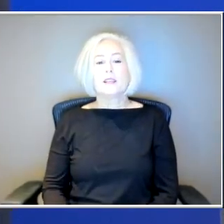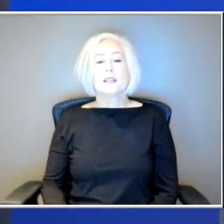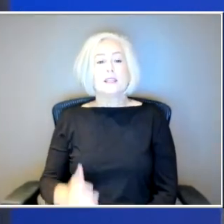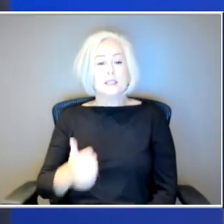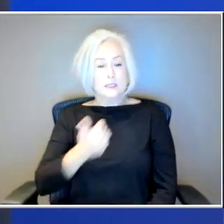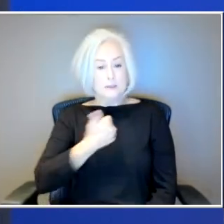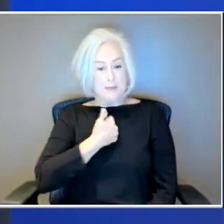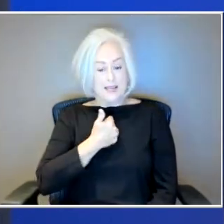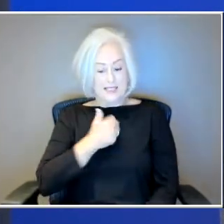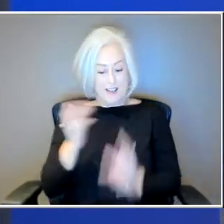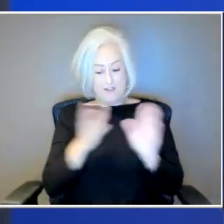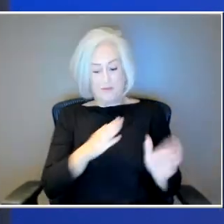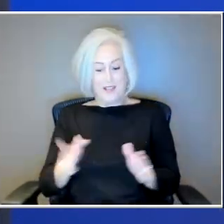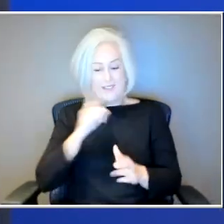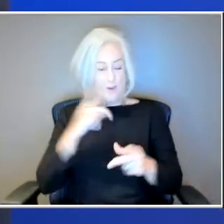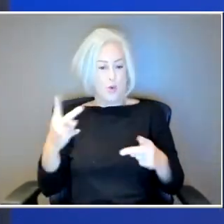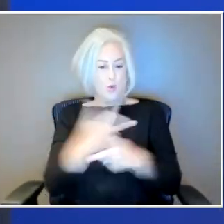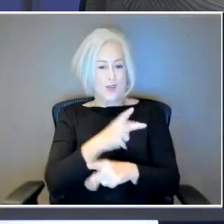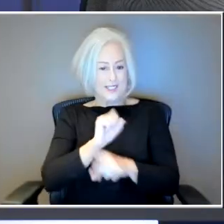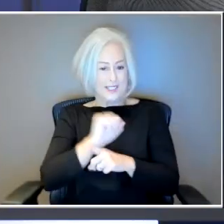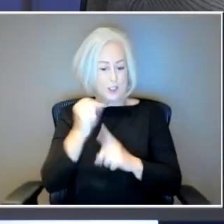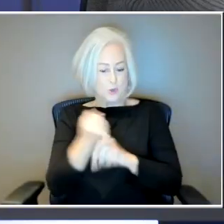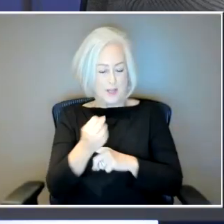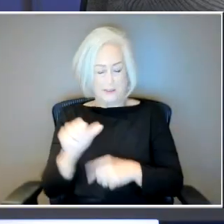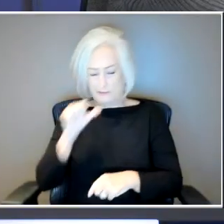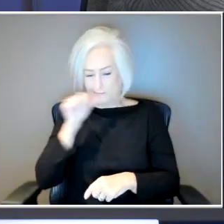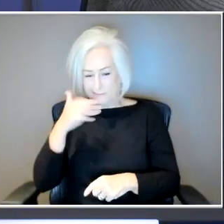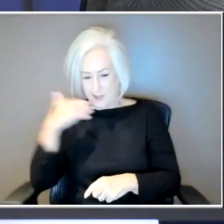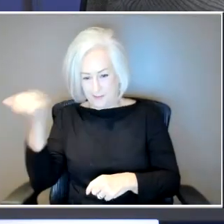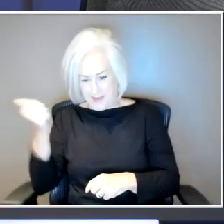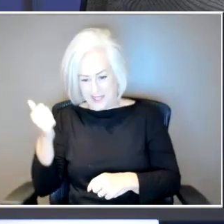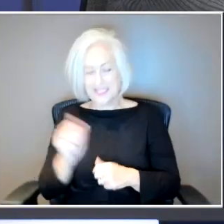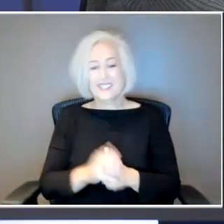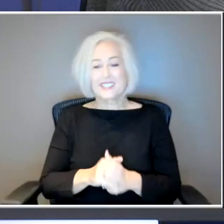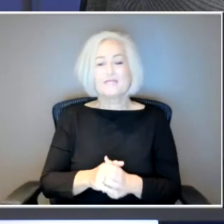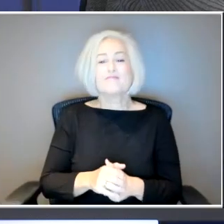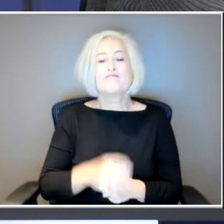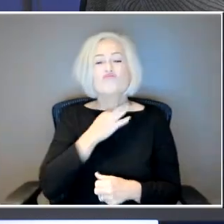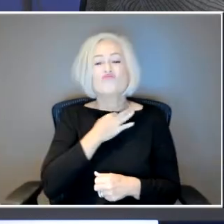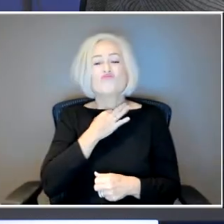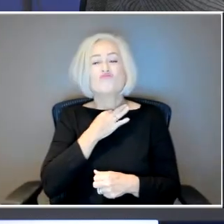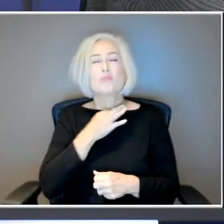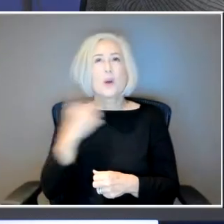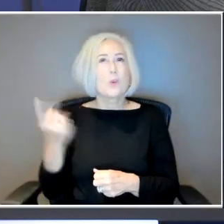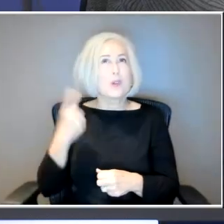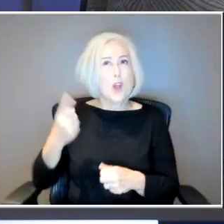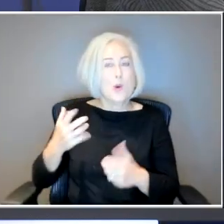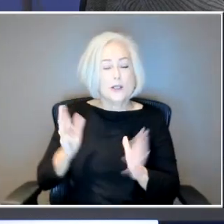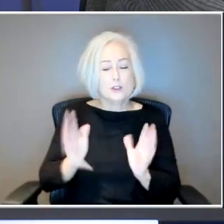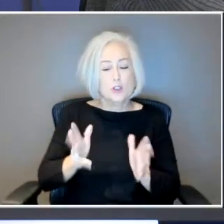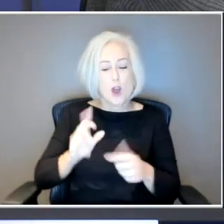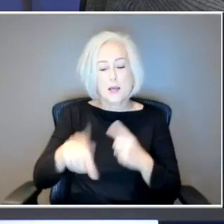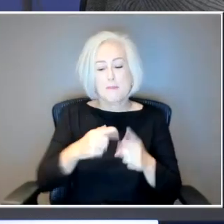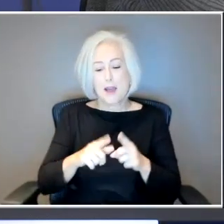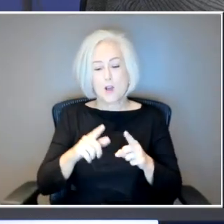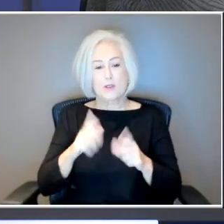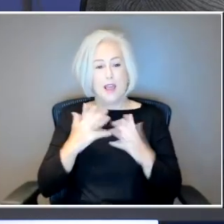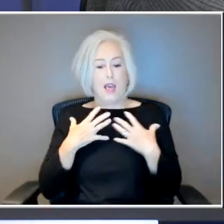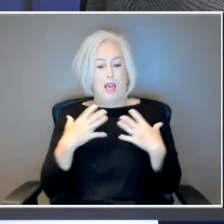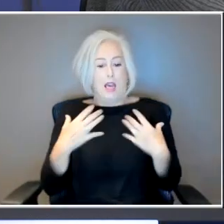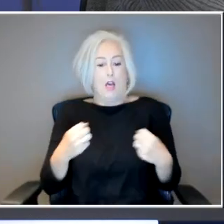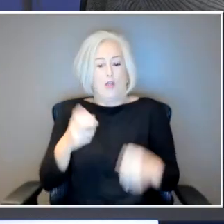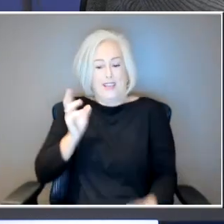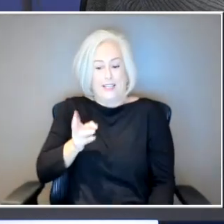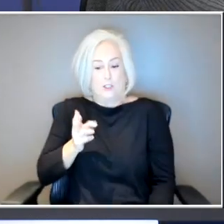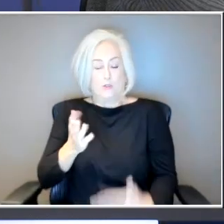worst case scenario in my mind than the best. Well, I was going to ask you, we always talk about, knowing your health history, and some people want to know and some don't. Were